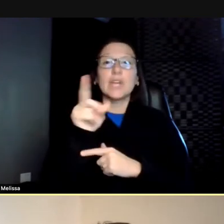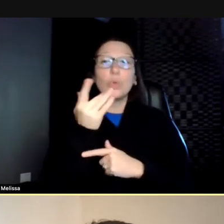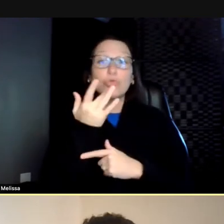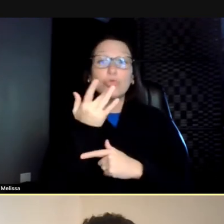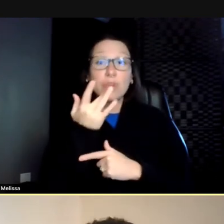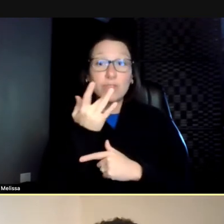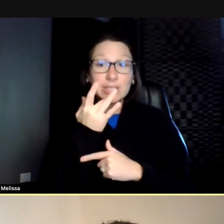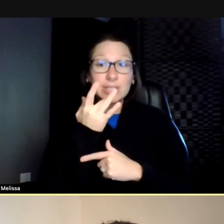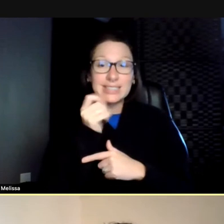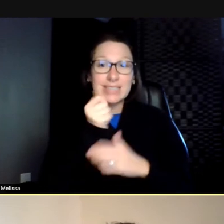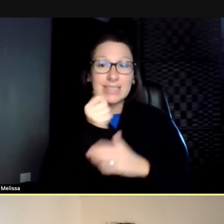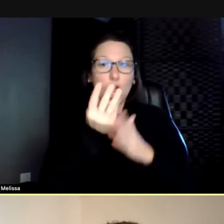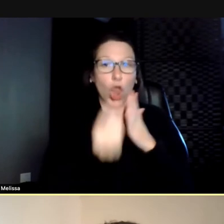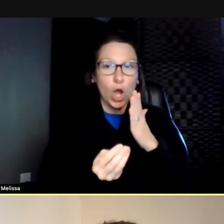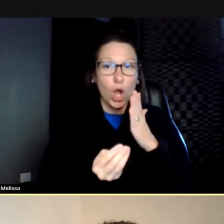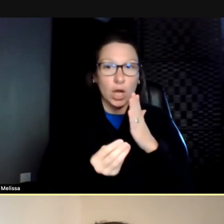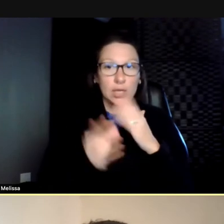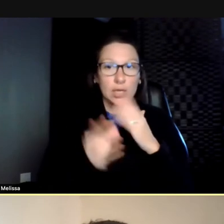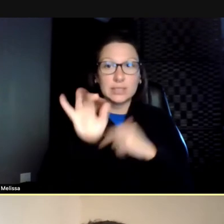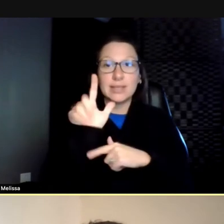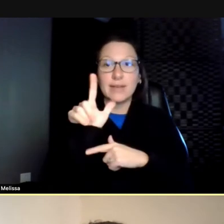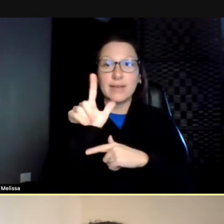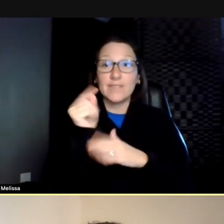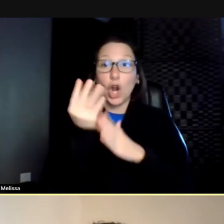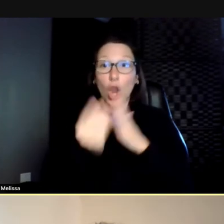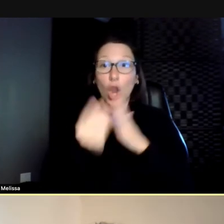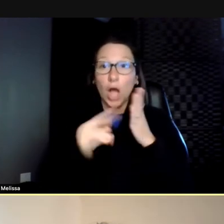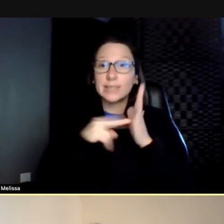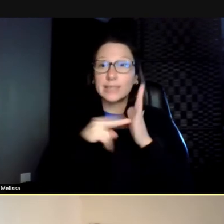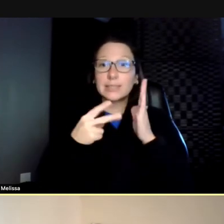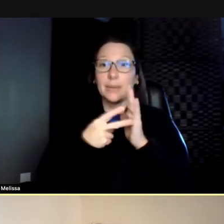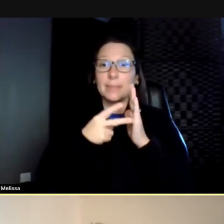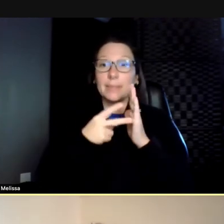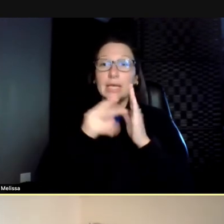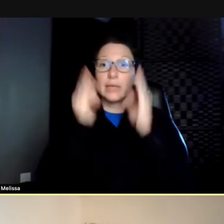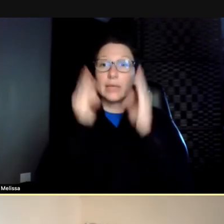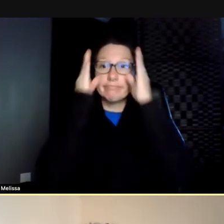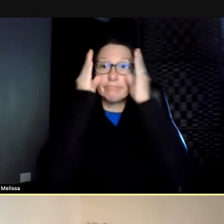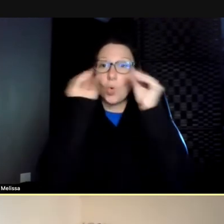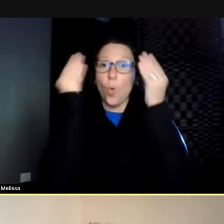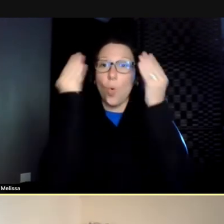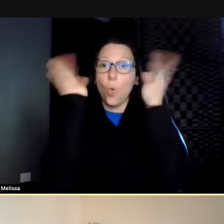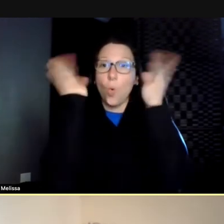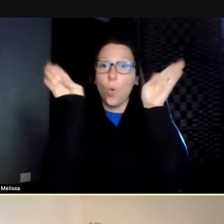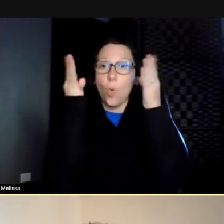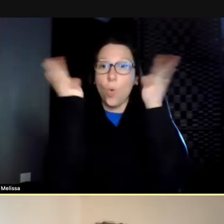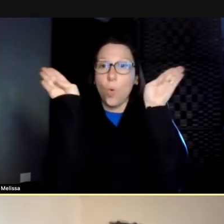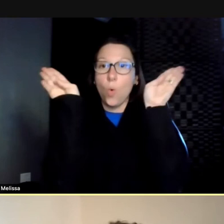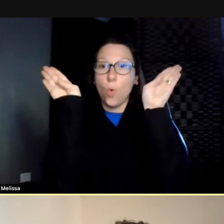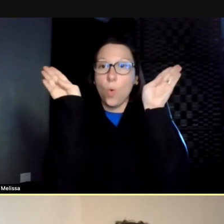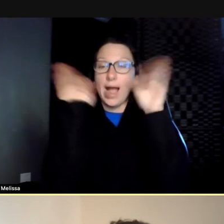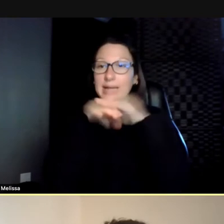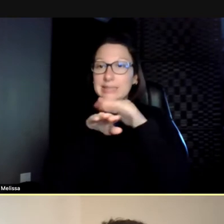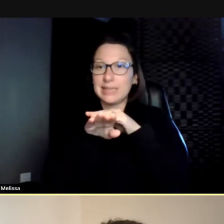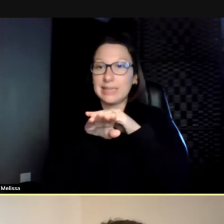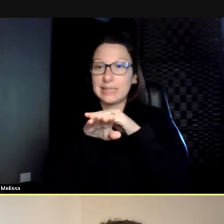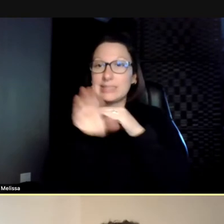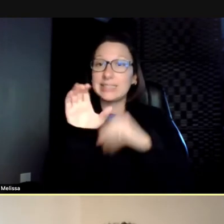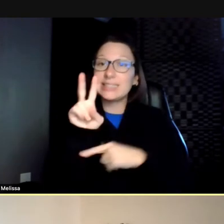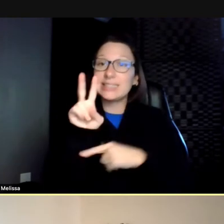losses. A field loss is a field cut where a student does not have access to information in that field at all. In CVI,